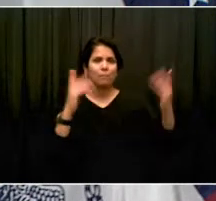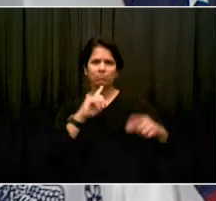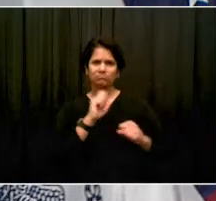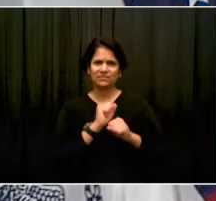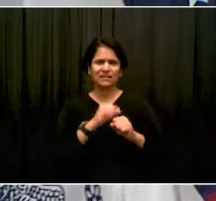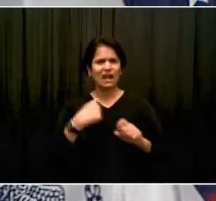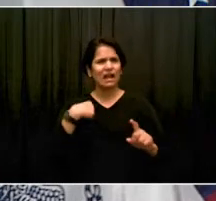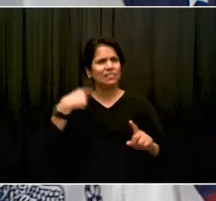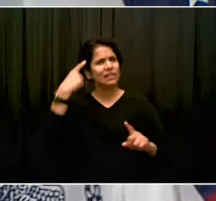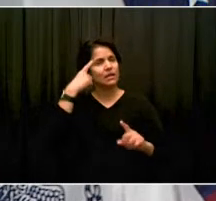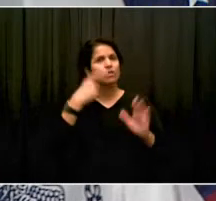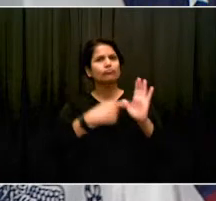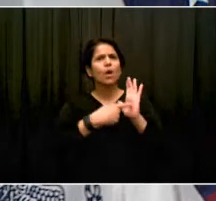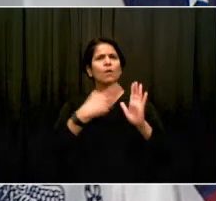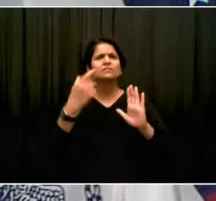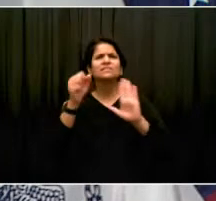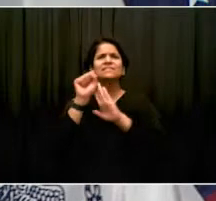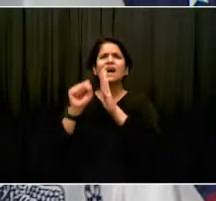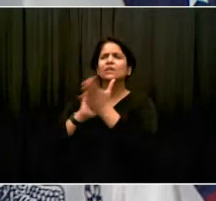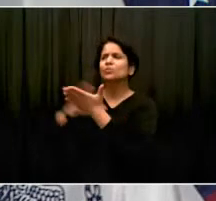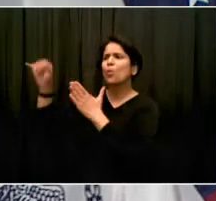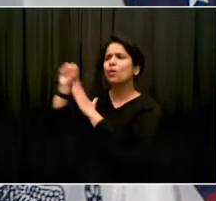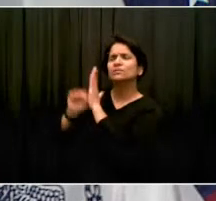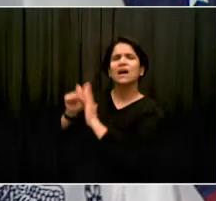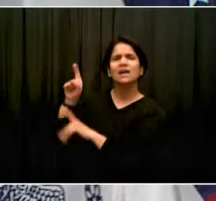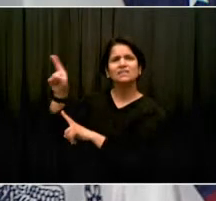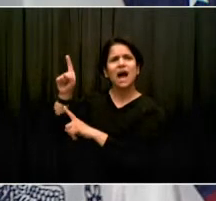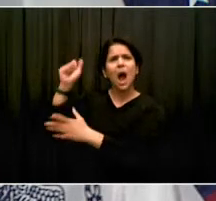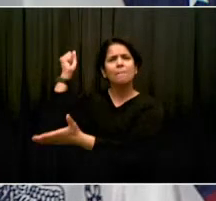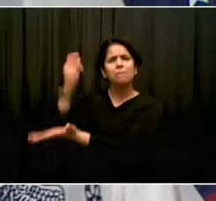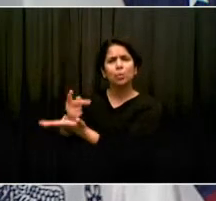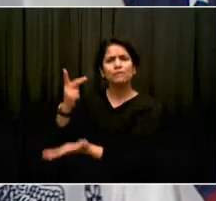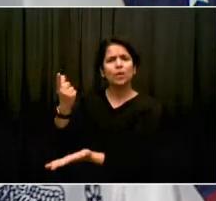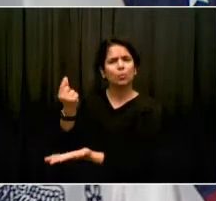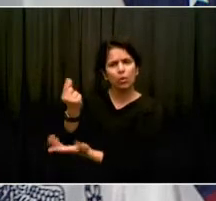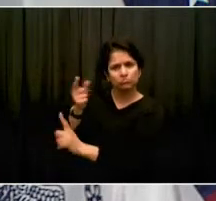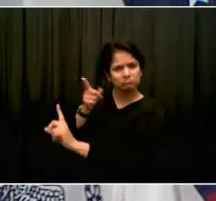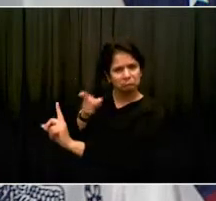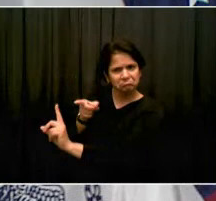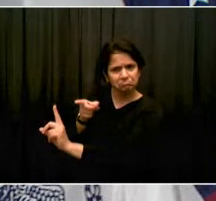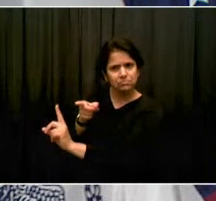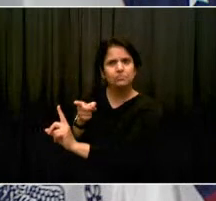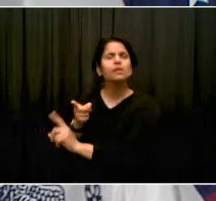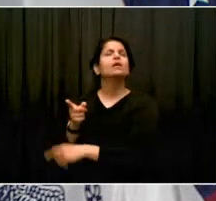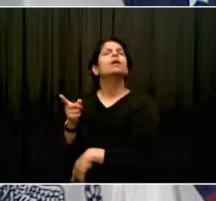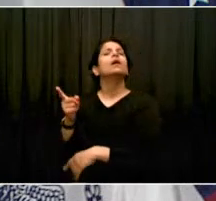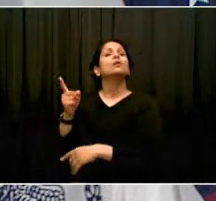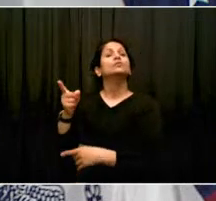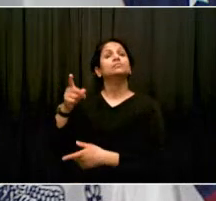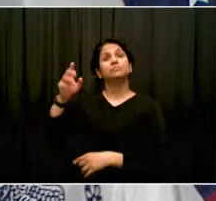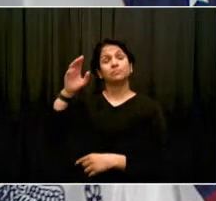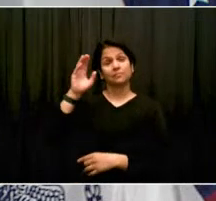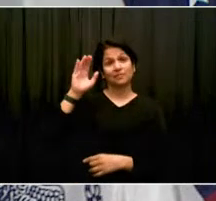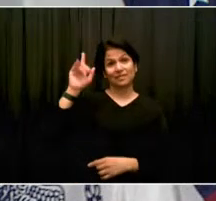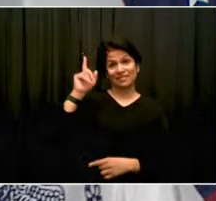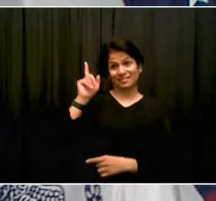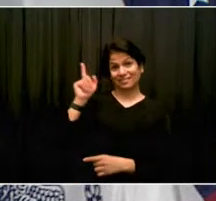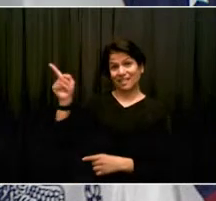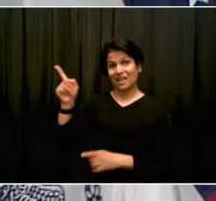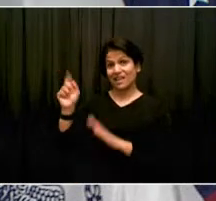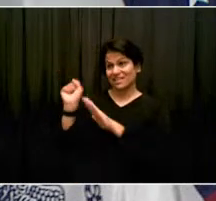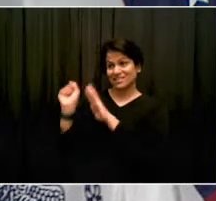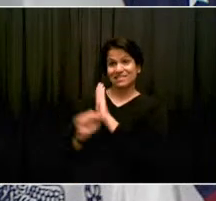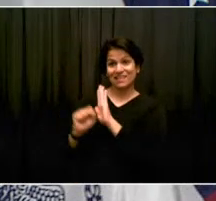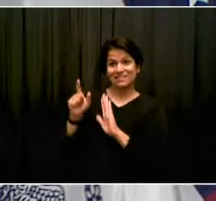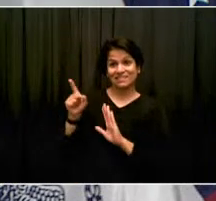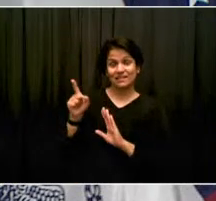balance of power in Albany has shifted a little bit? And thinking of the state, do you also need the subways to come back 24/7 in